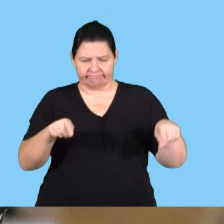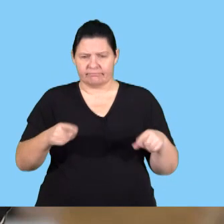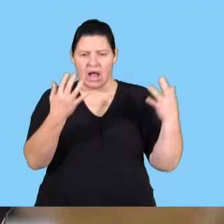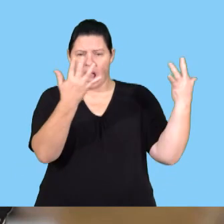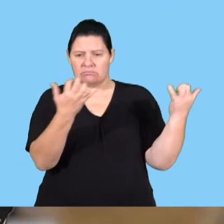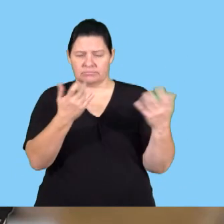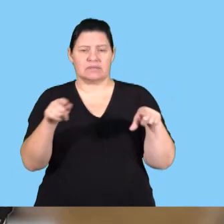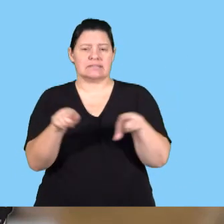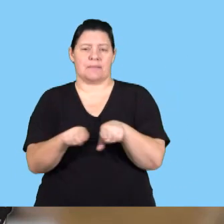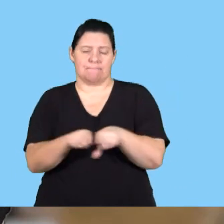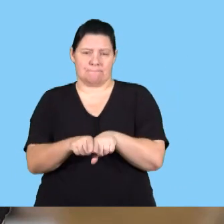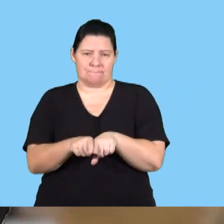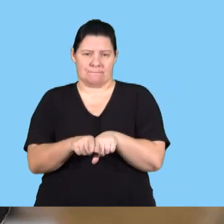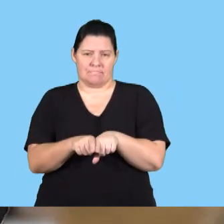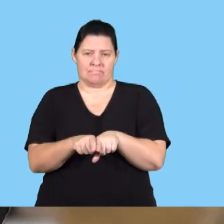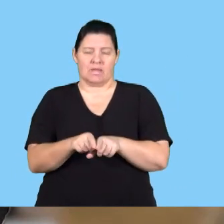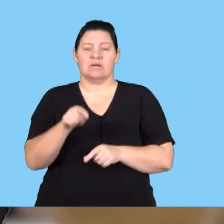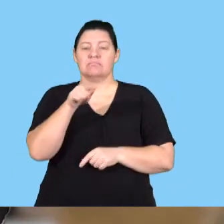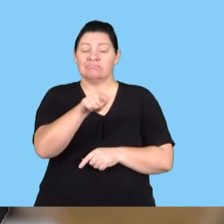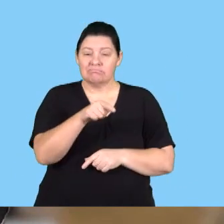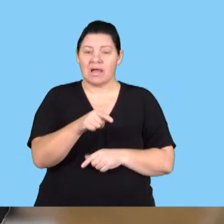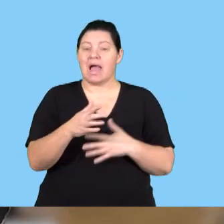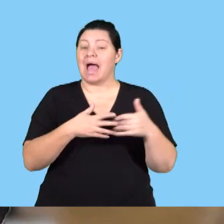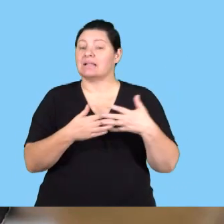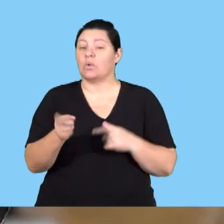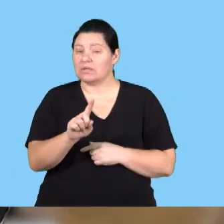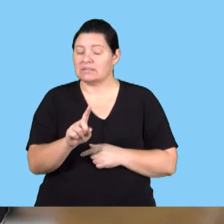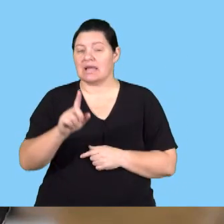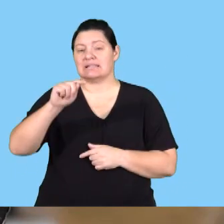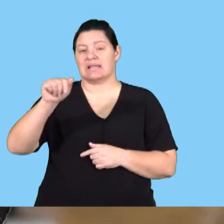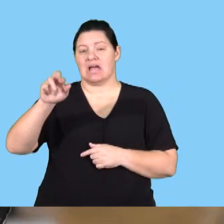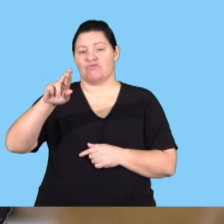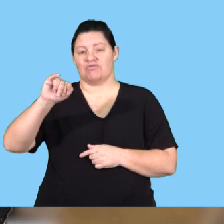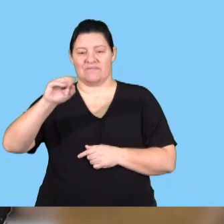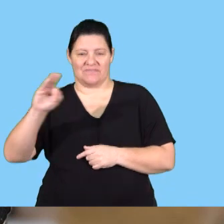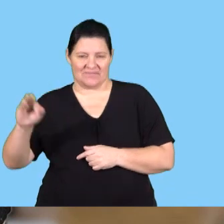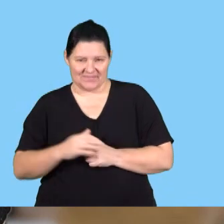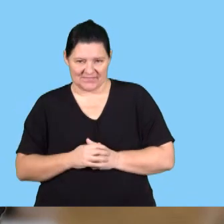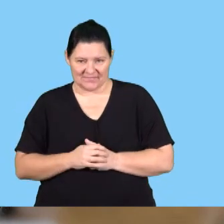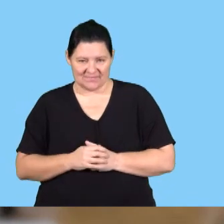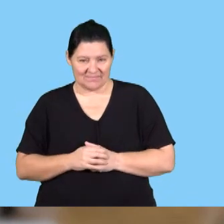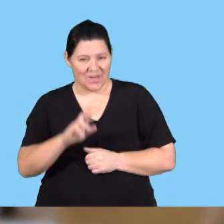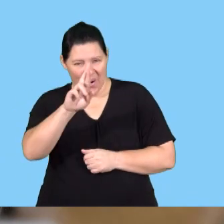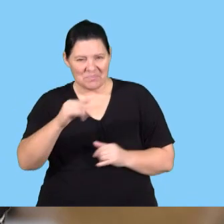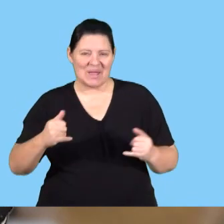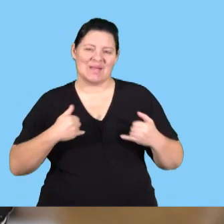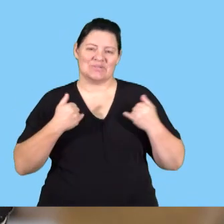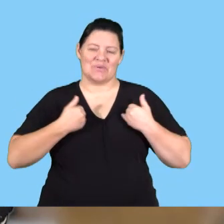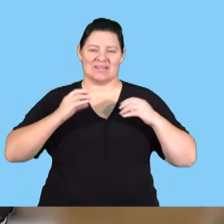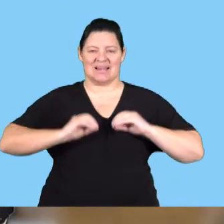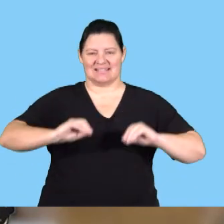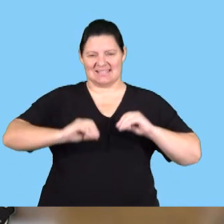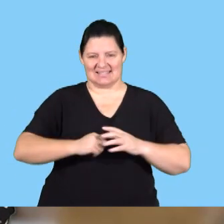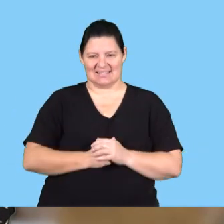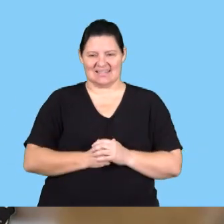the same. The difference is that these ones have got to deal with the tariffs. I hope you have enjoyed